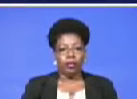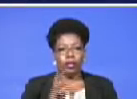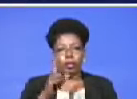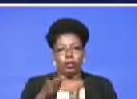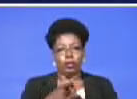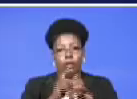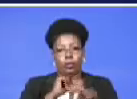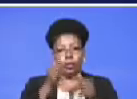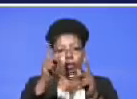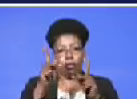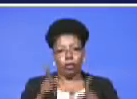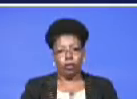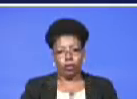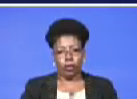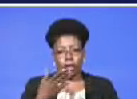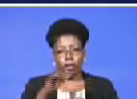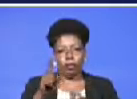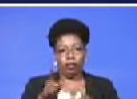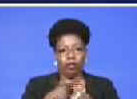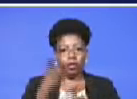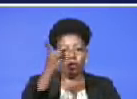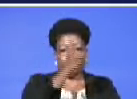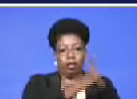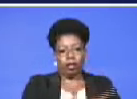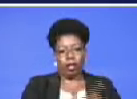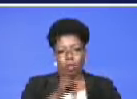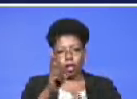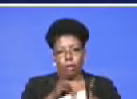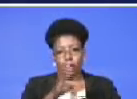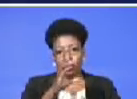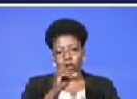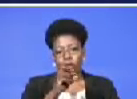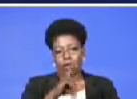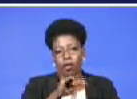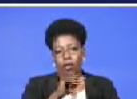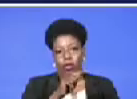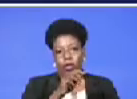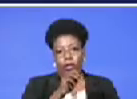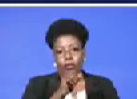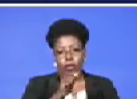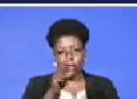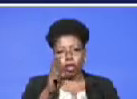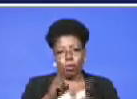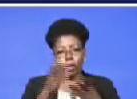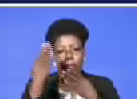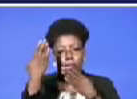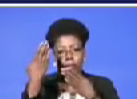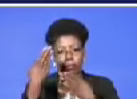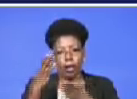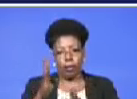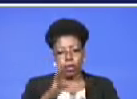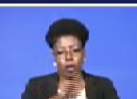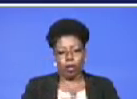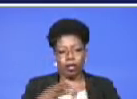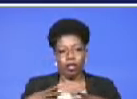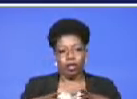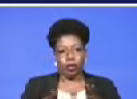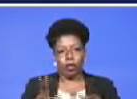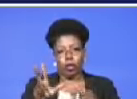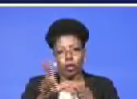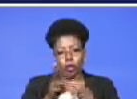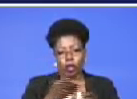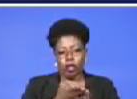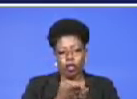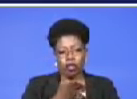Welcome to sports, everybody. After the first day of competition at the Carifta Swimming Championships, the Bahamas was already well on its way to its third